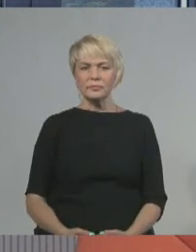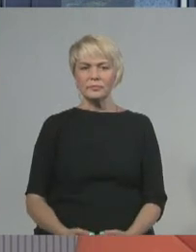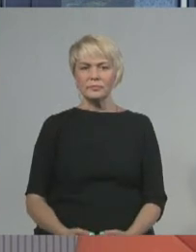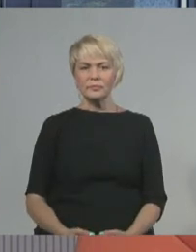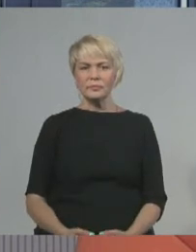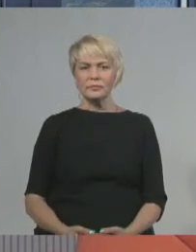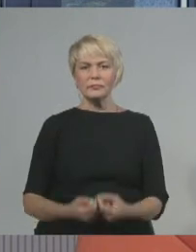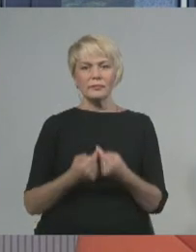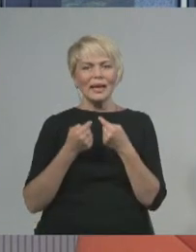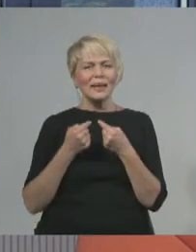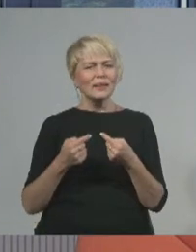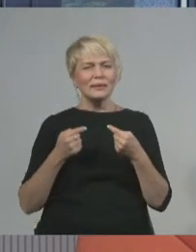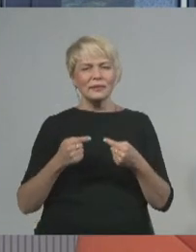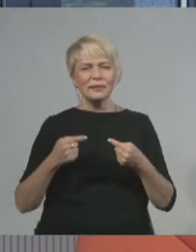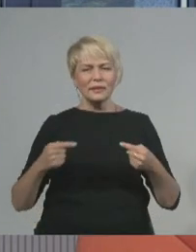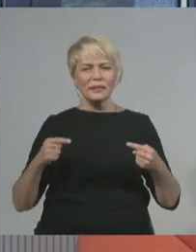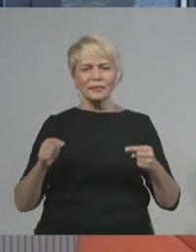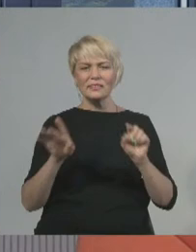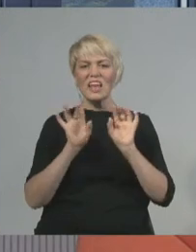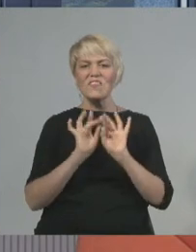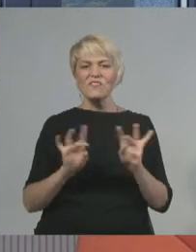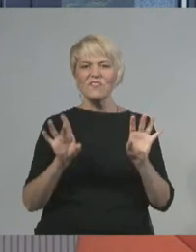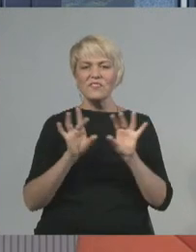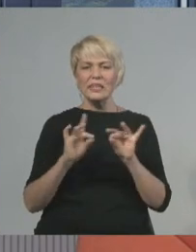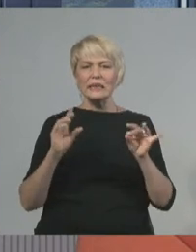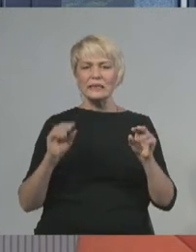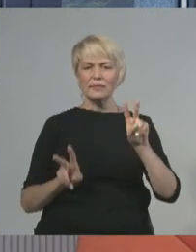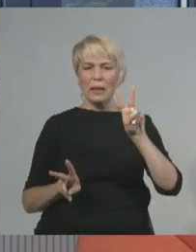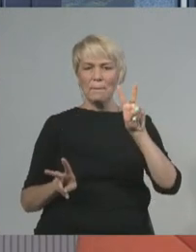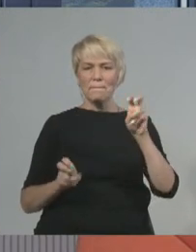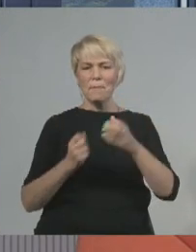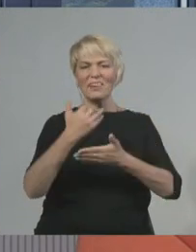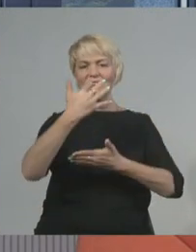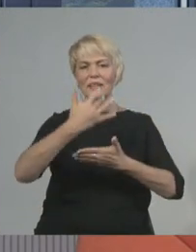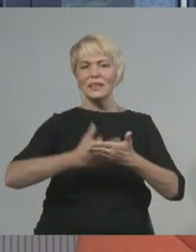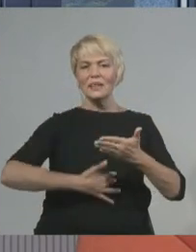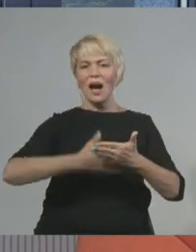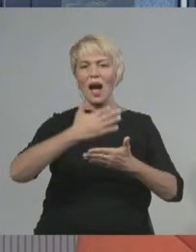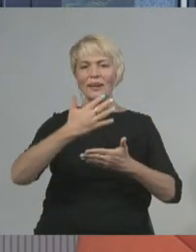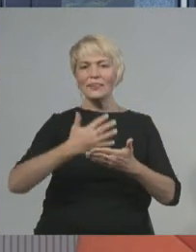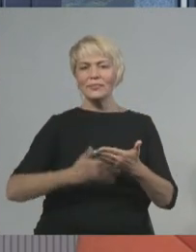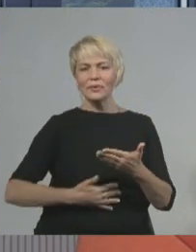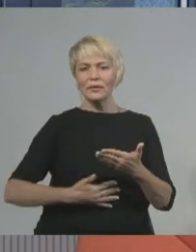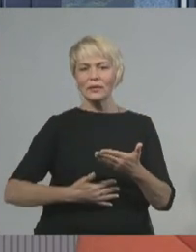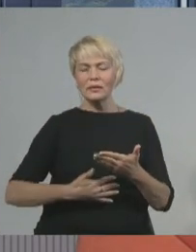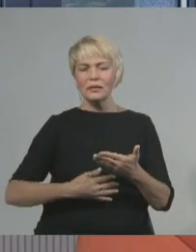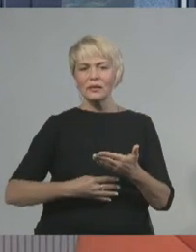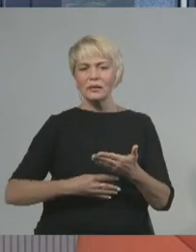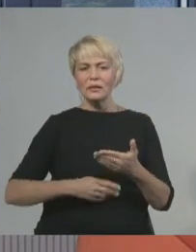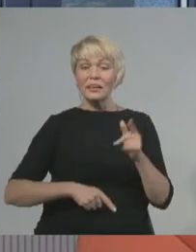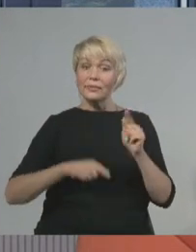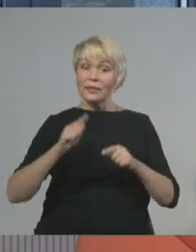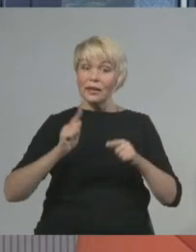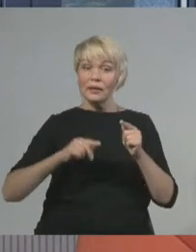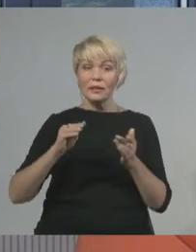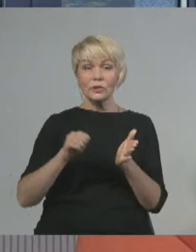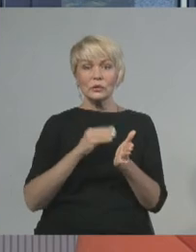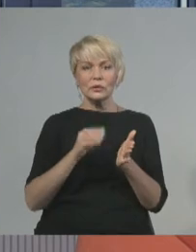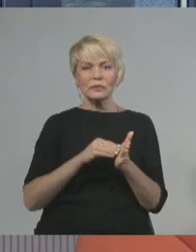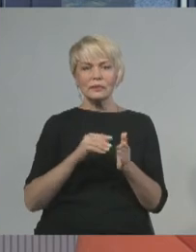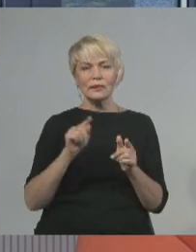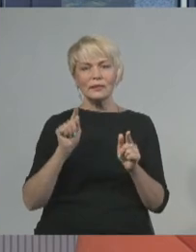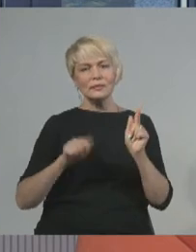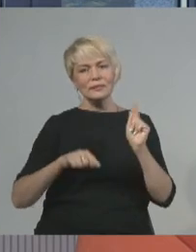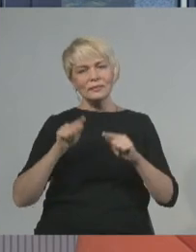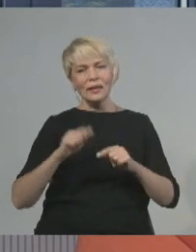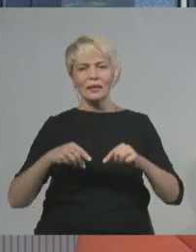there's a media environment here that is in some ways foreign to me where some outlets some journalists some some newspapers